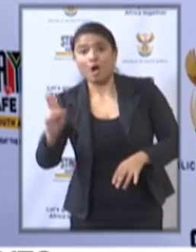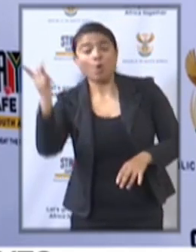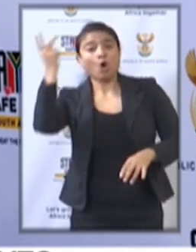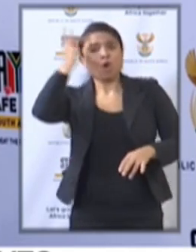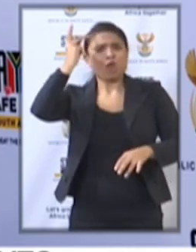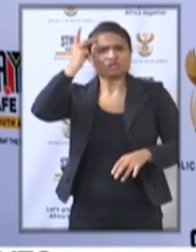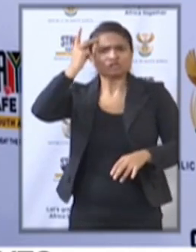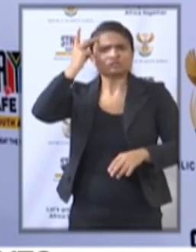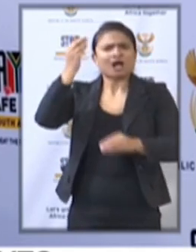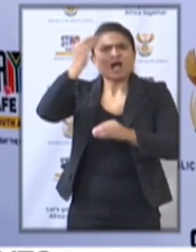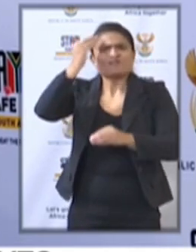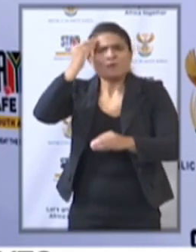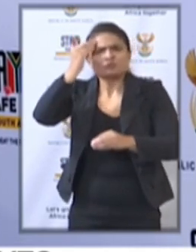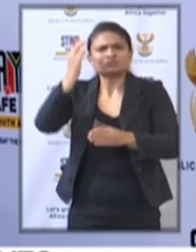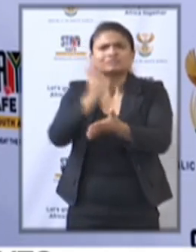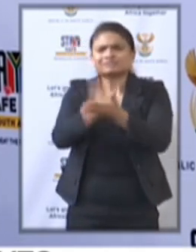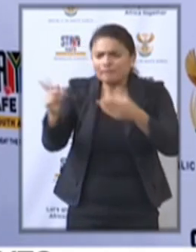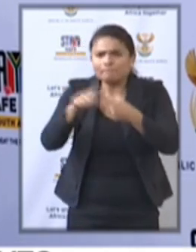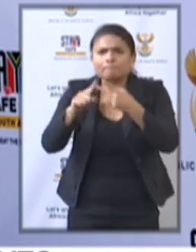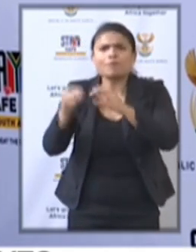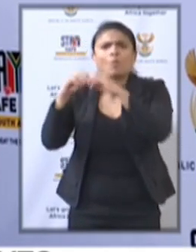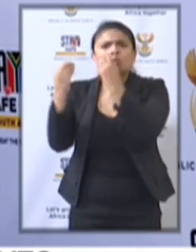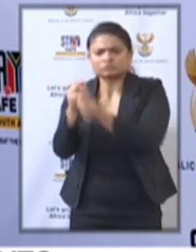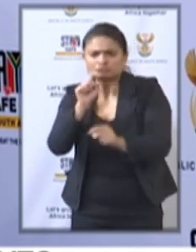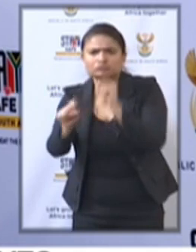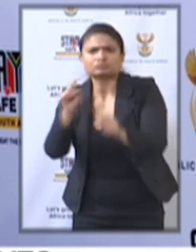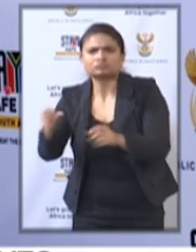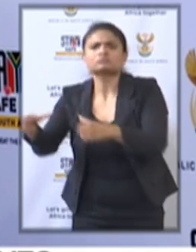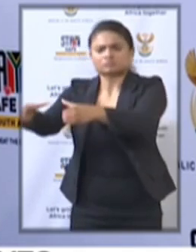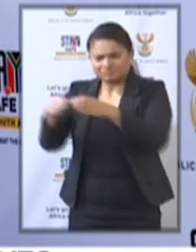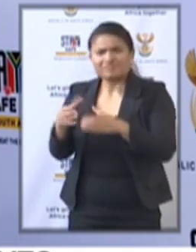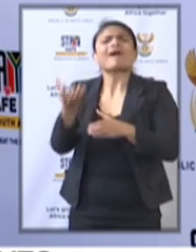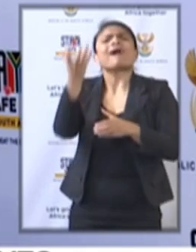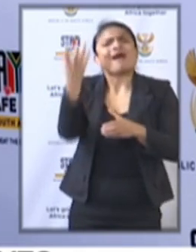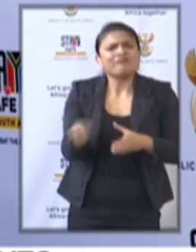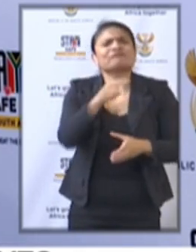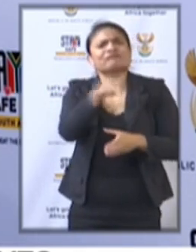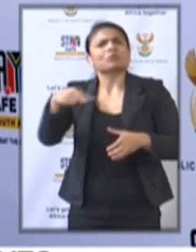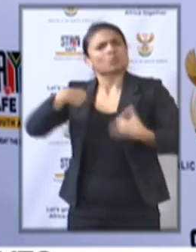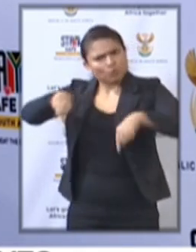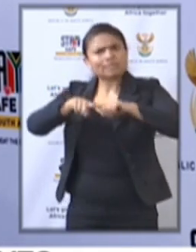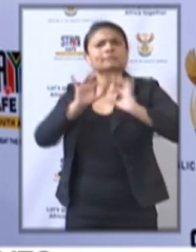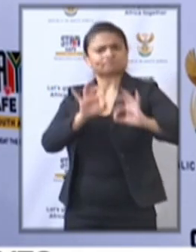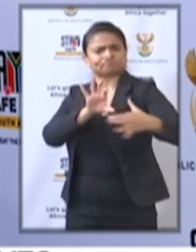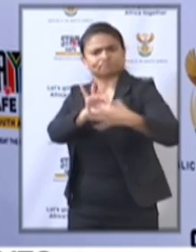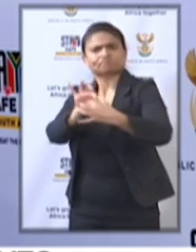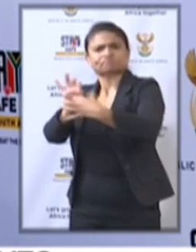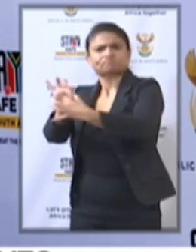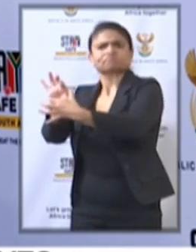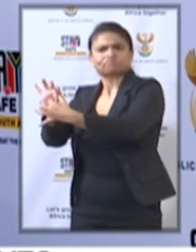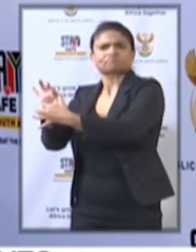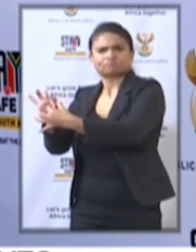structured relations with organizations that represent traditional healers.